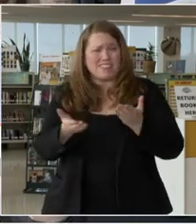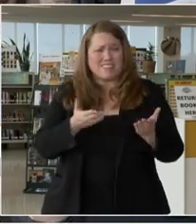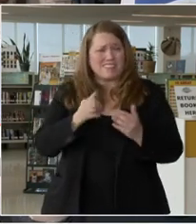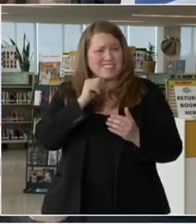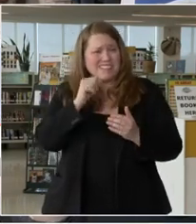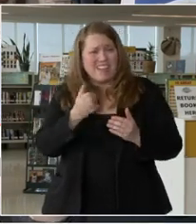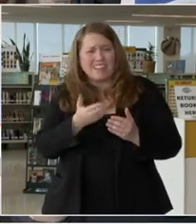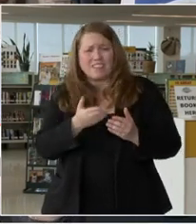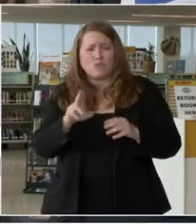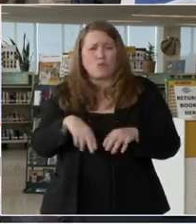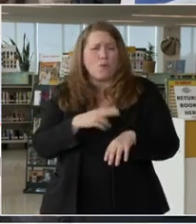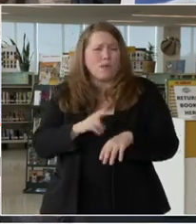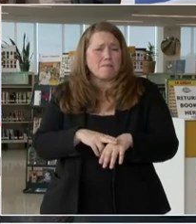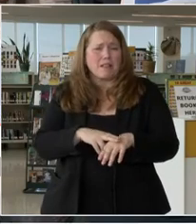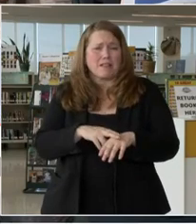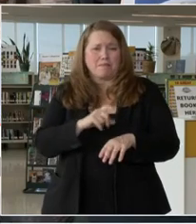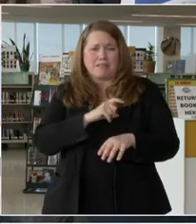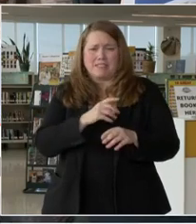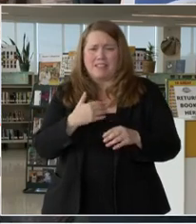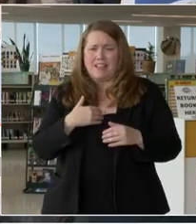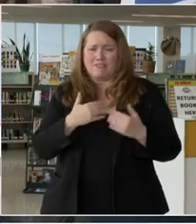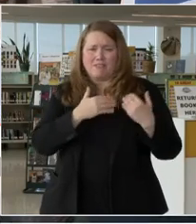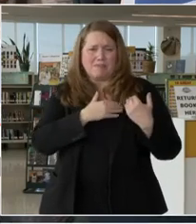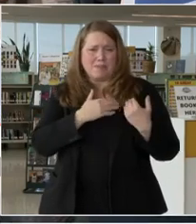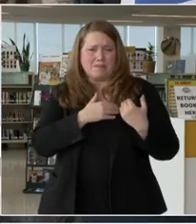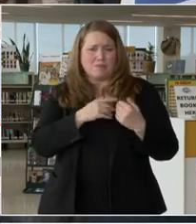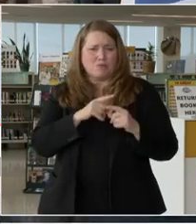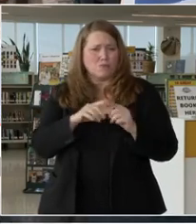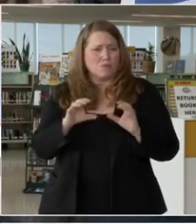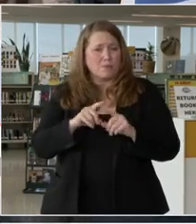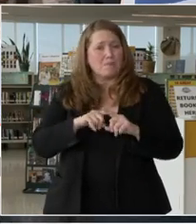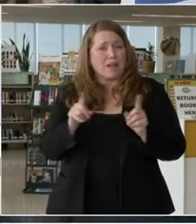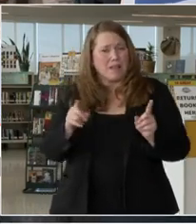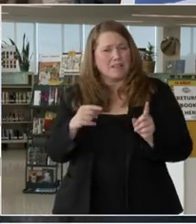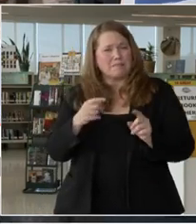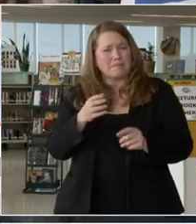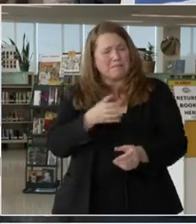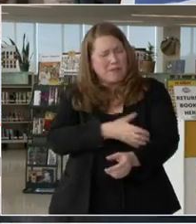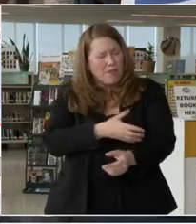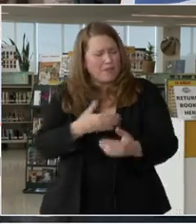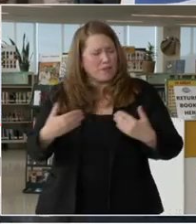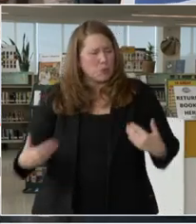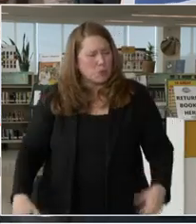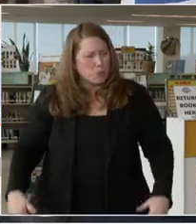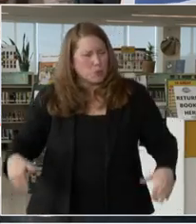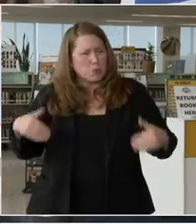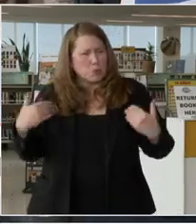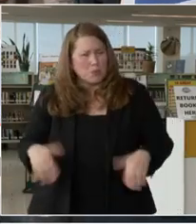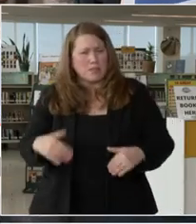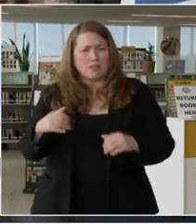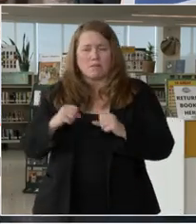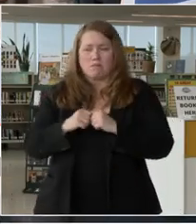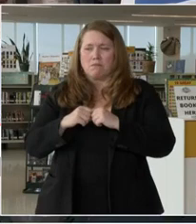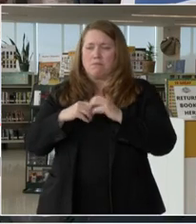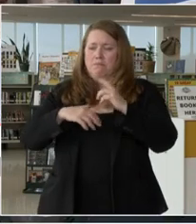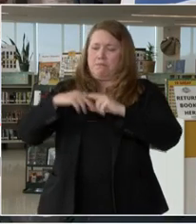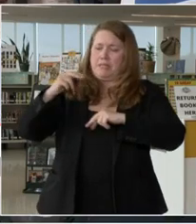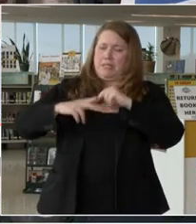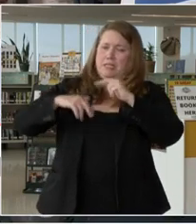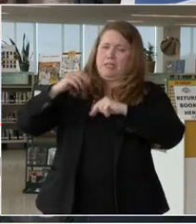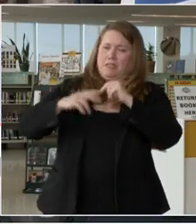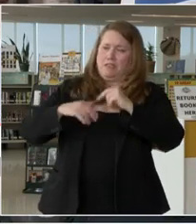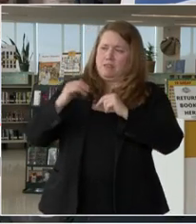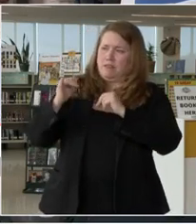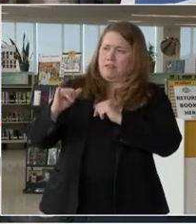that normally the police have the responsibility to do, but it's powerful when it comes to building the trust that we have,